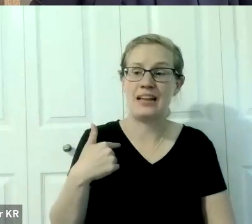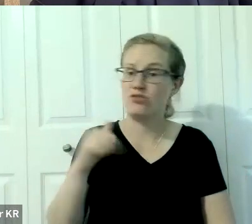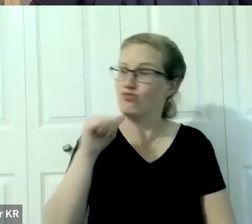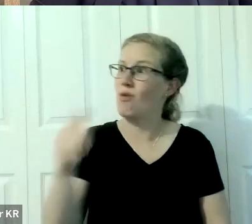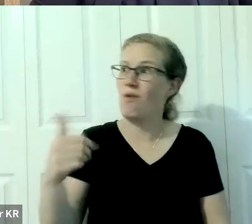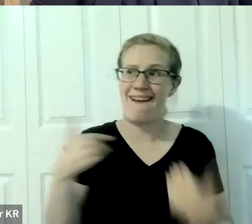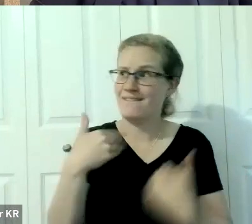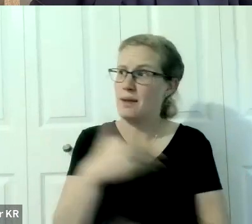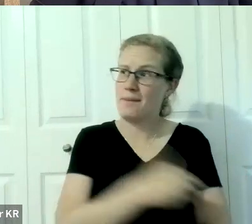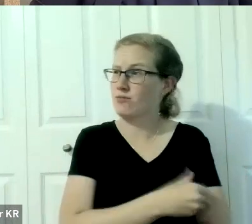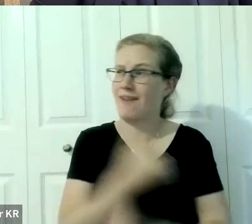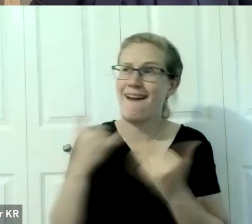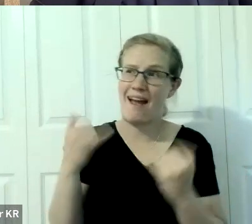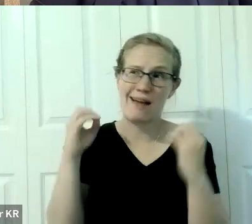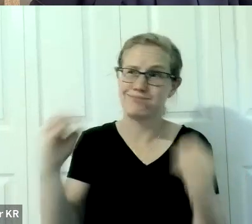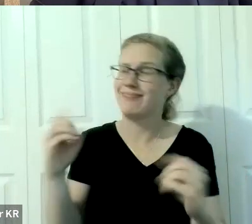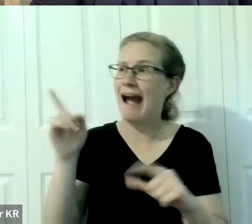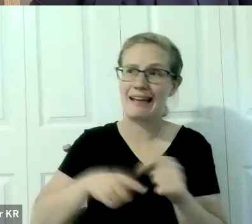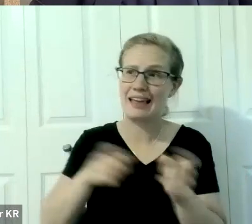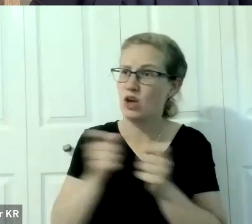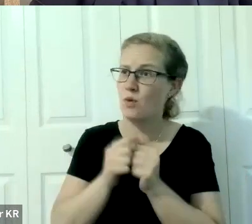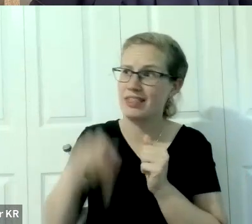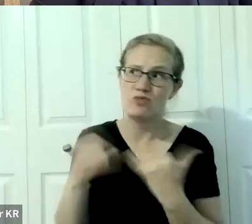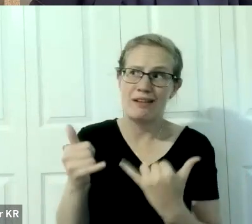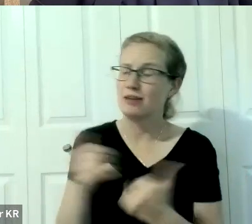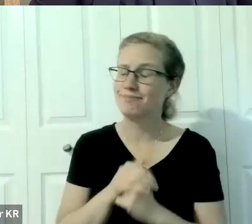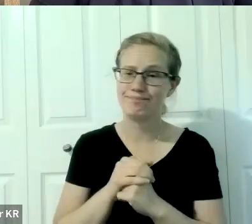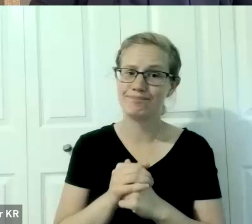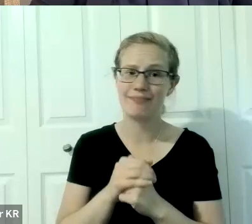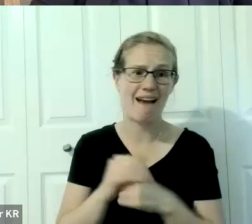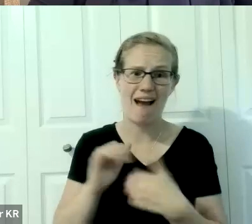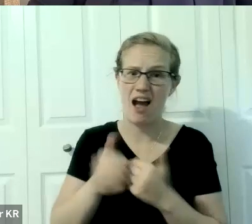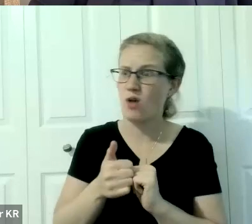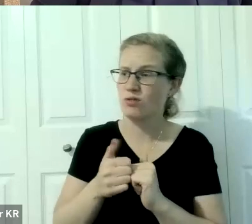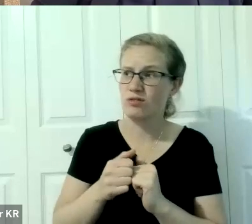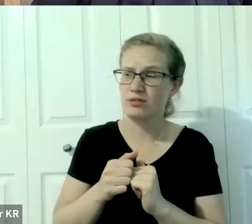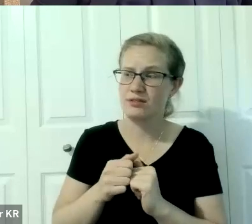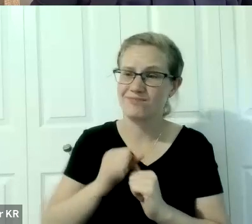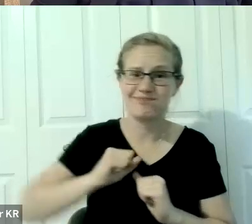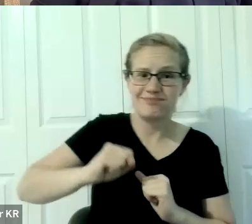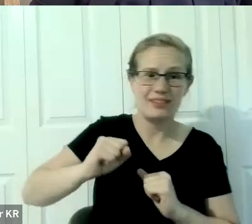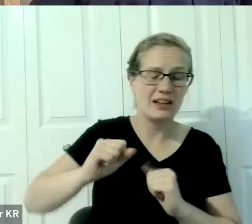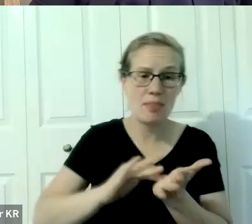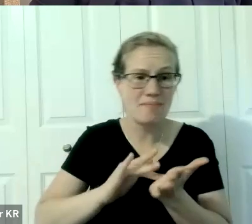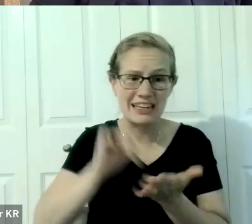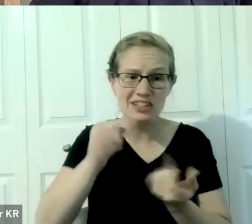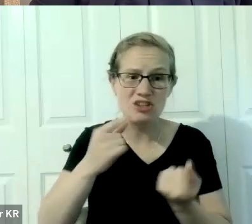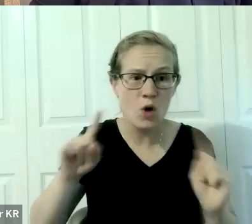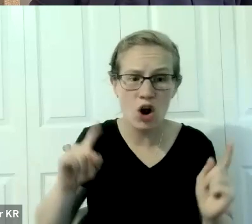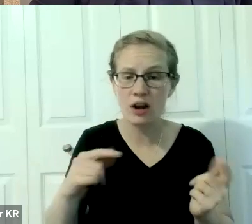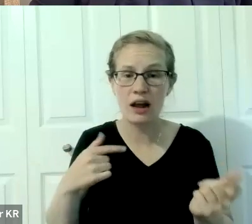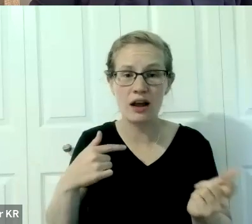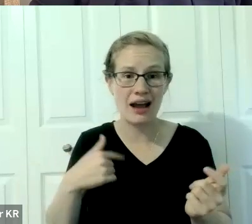have the power to deal with this right now. I don't know how to fight it. The medication doesn't work. I'm in